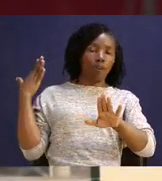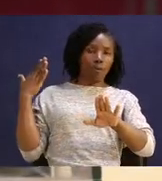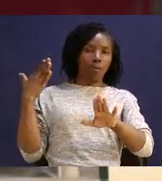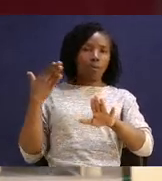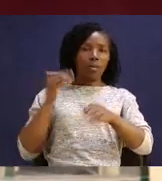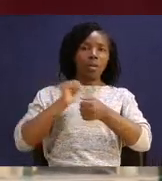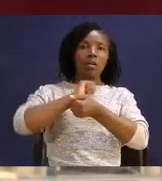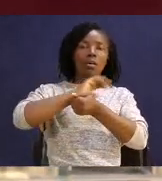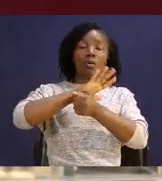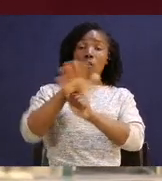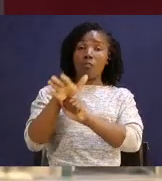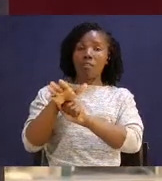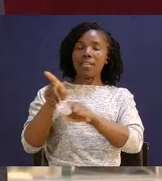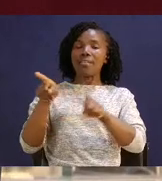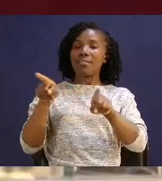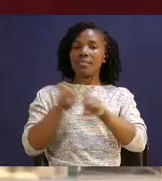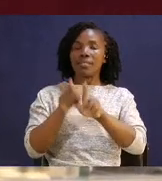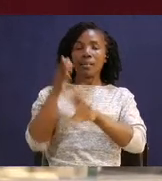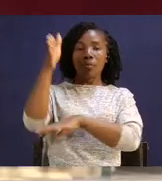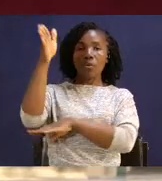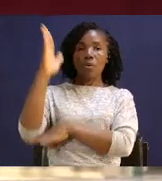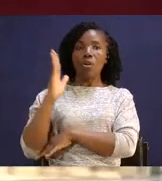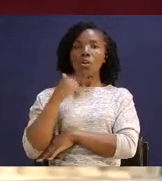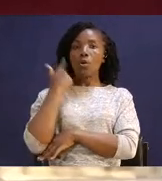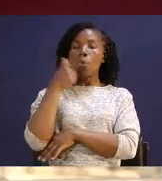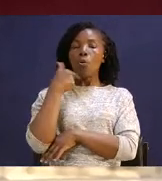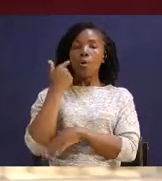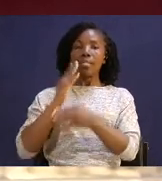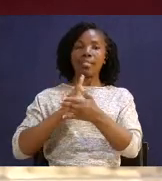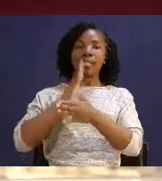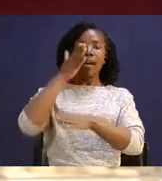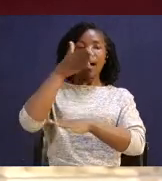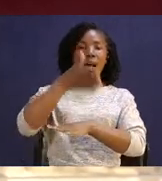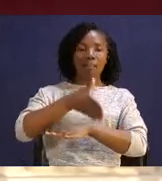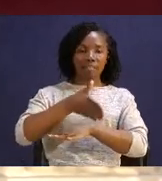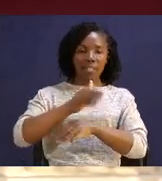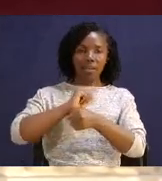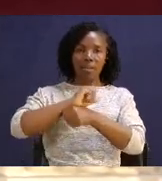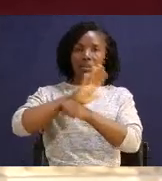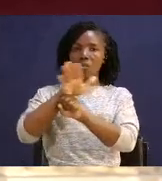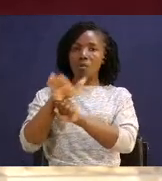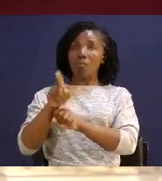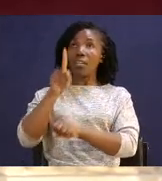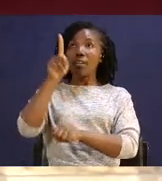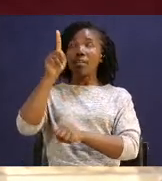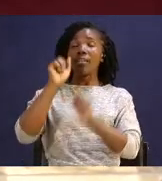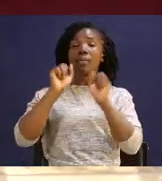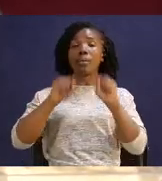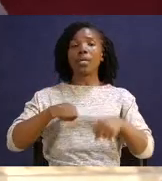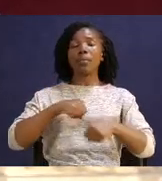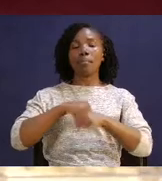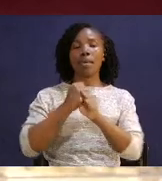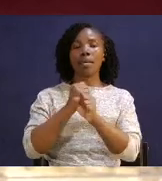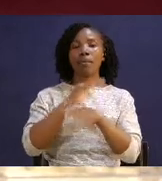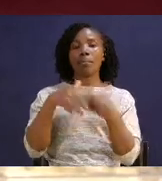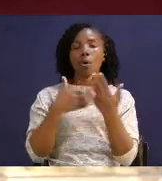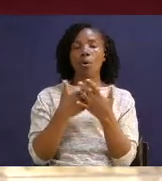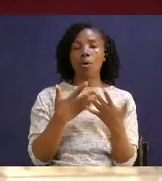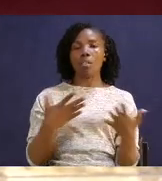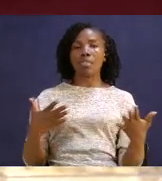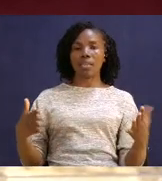the same God who is after COVID, and he's able to make all things abound towards